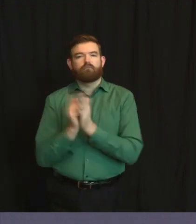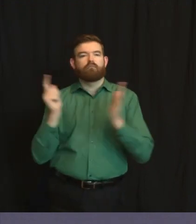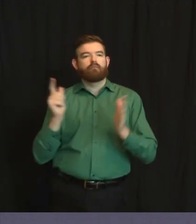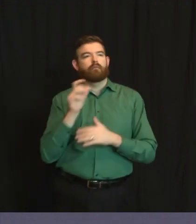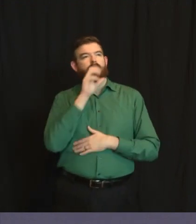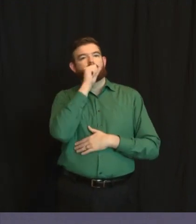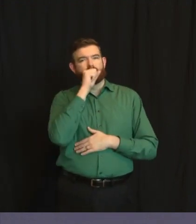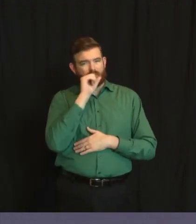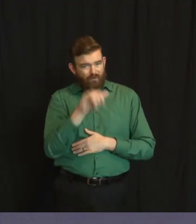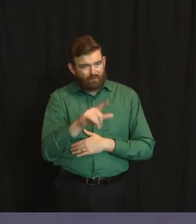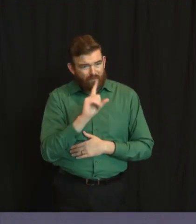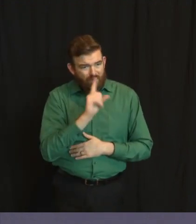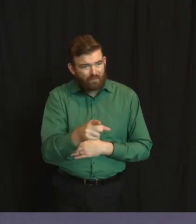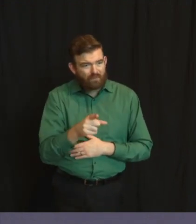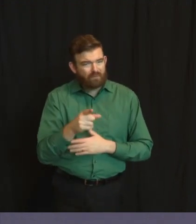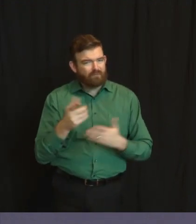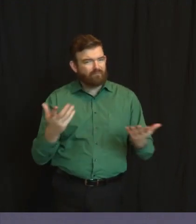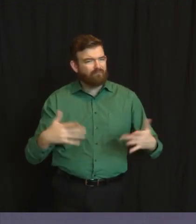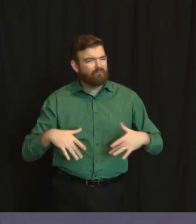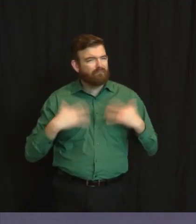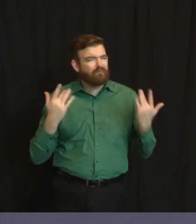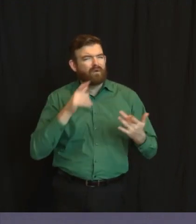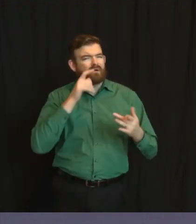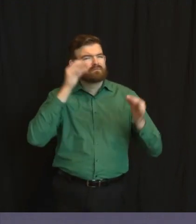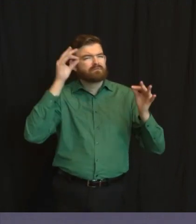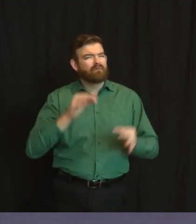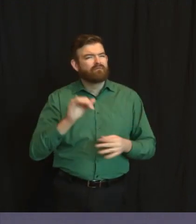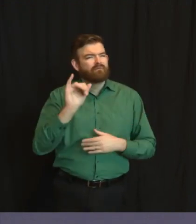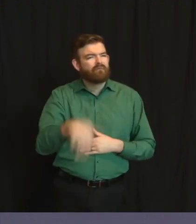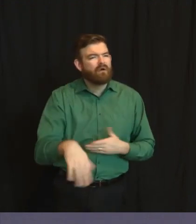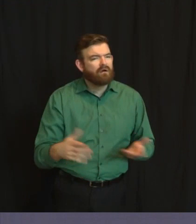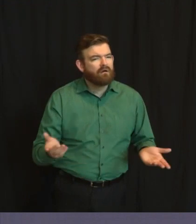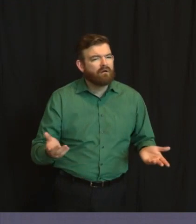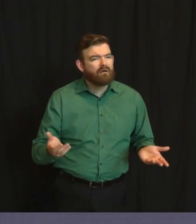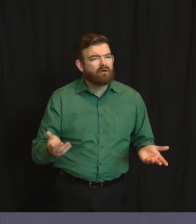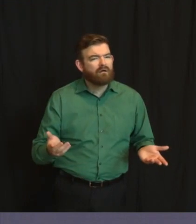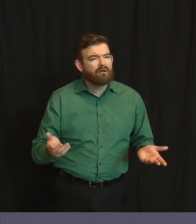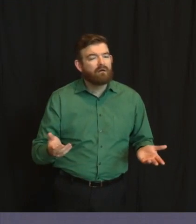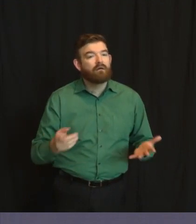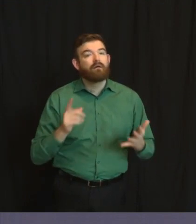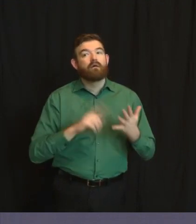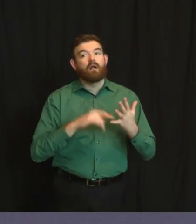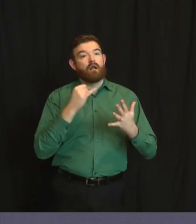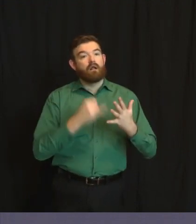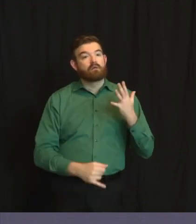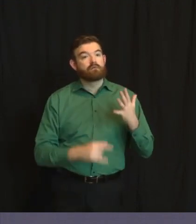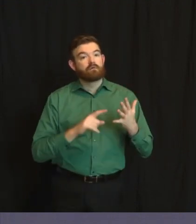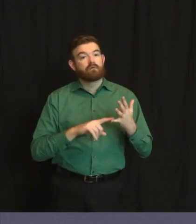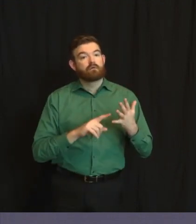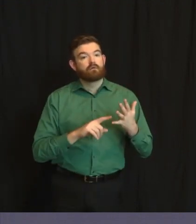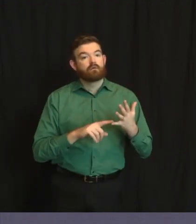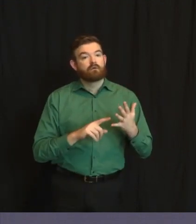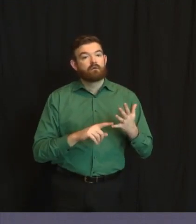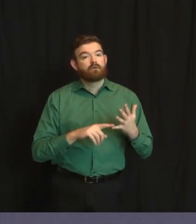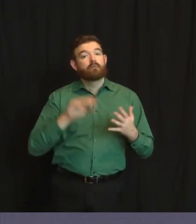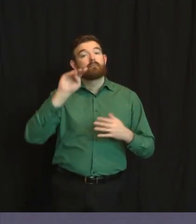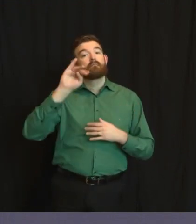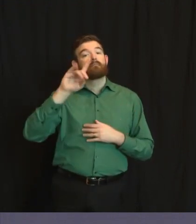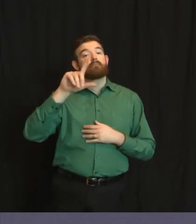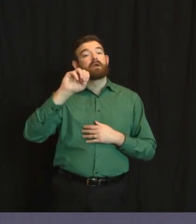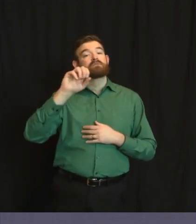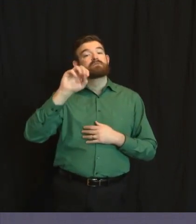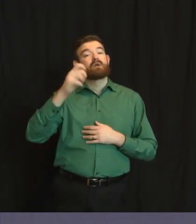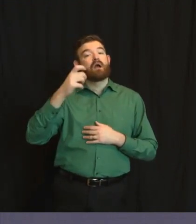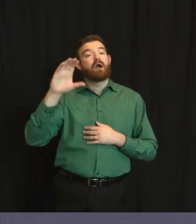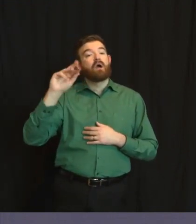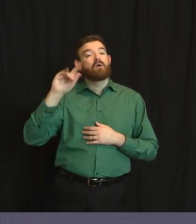how that came about. One more, Charlie. Yep, and then finally, the Middlesex County Democratic Organization is now considering a proposal to